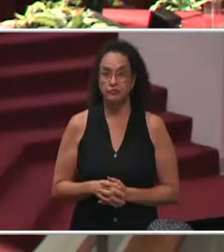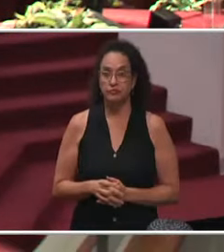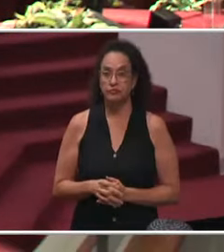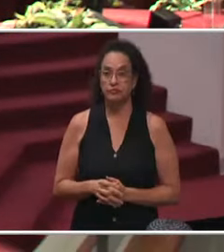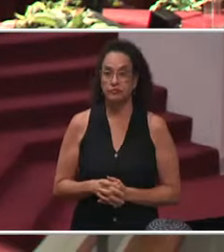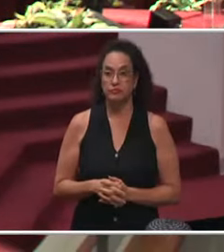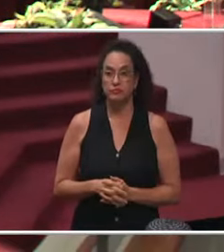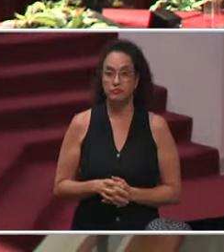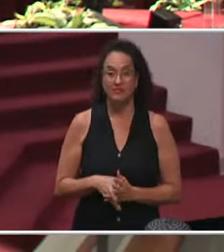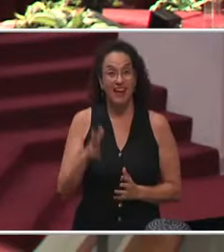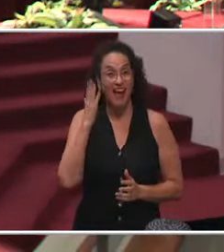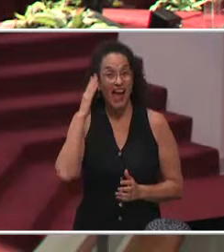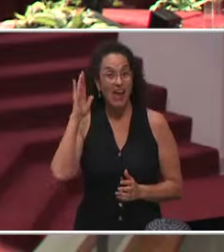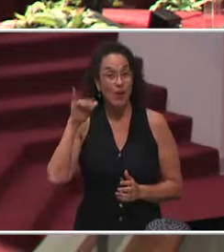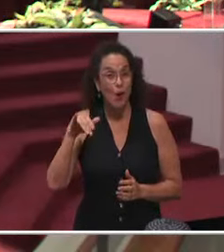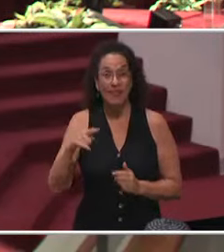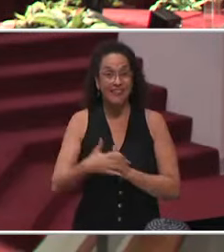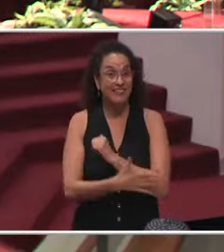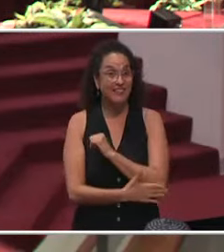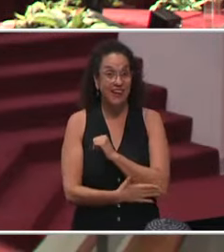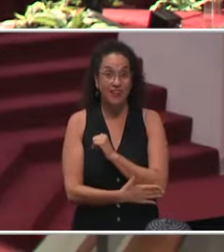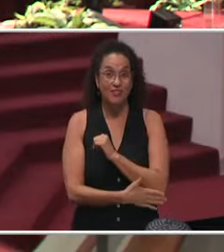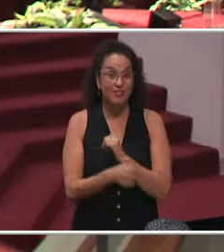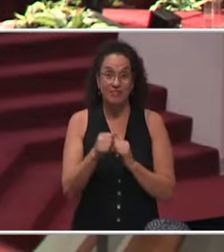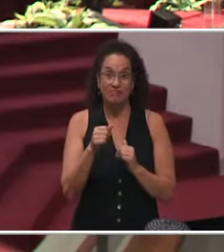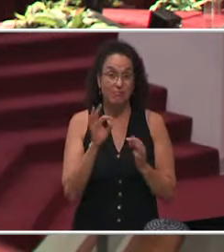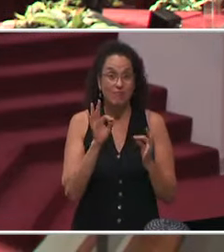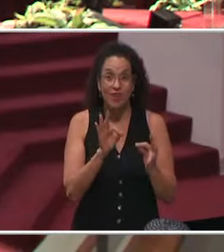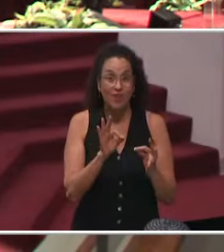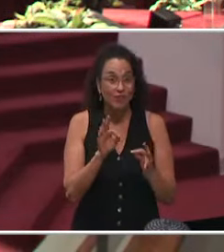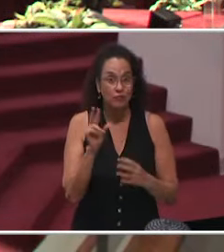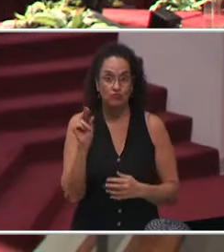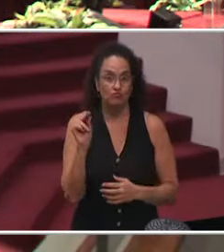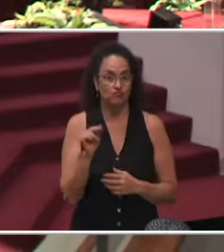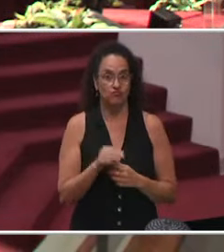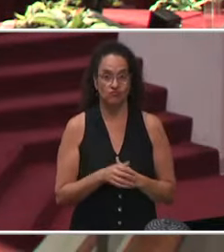No, it is not perfect by no stretch of the imagination.